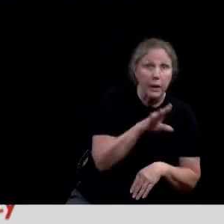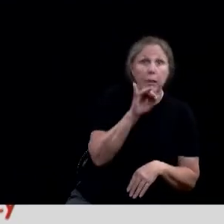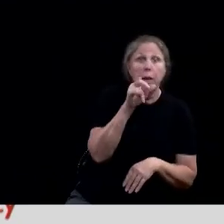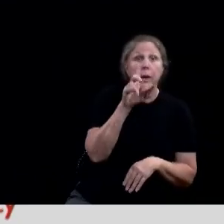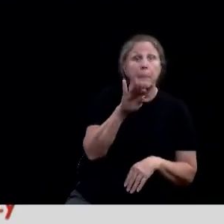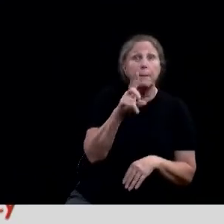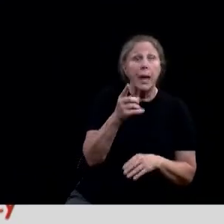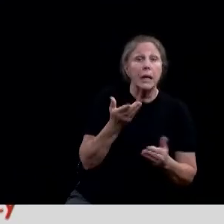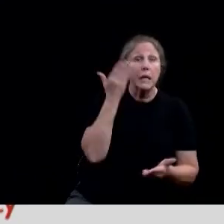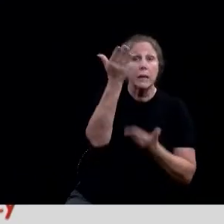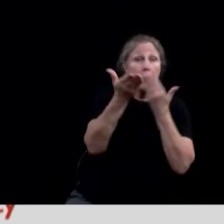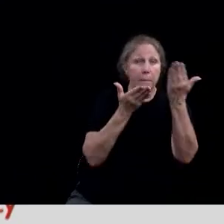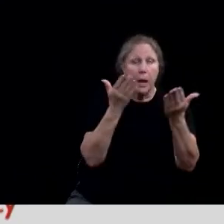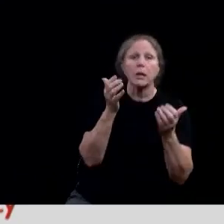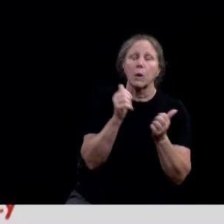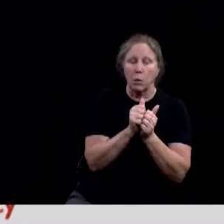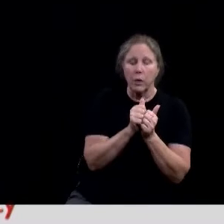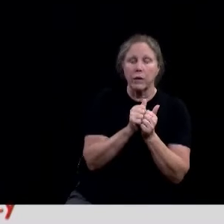to that.